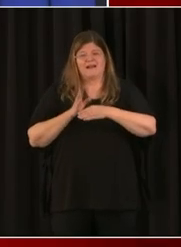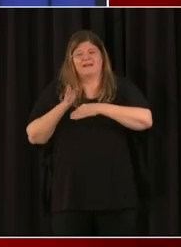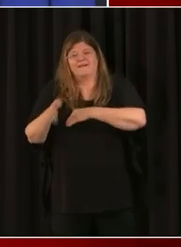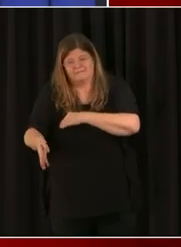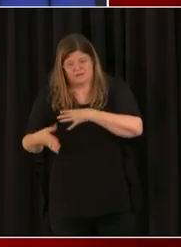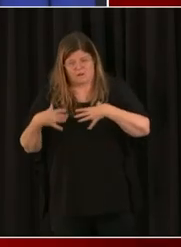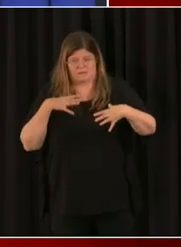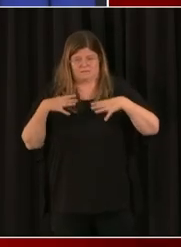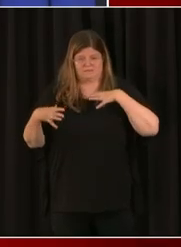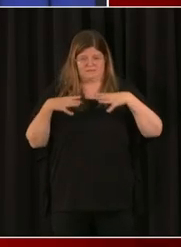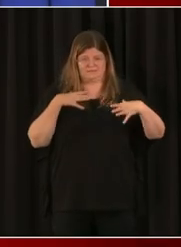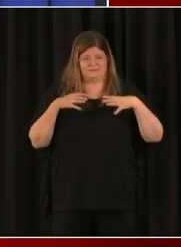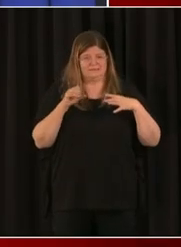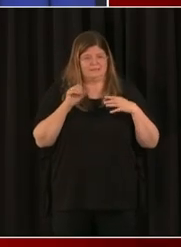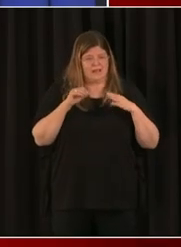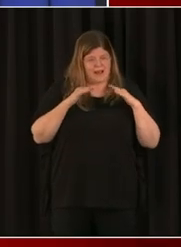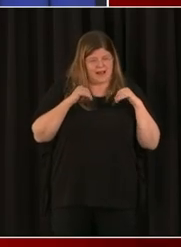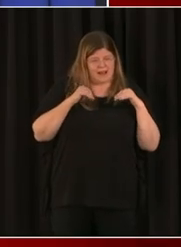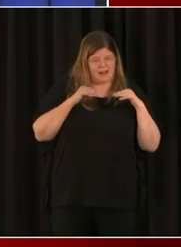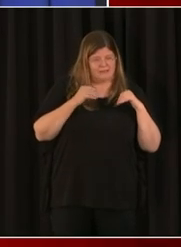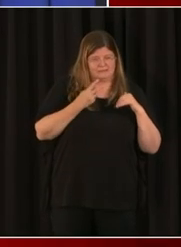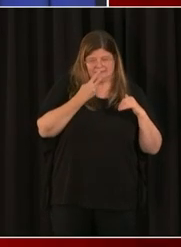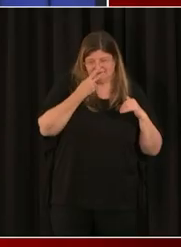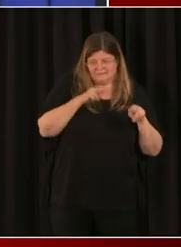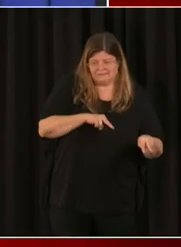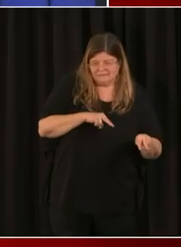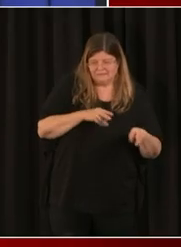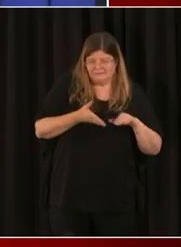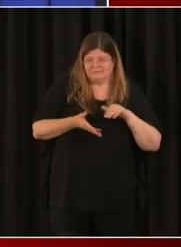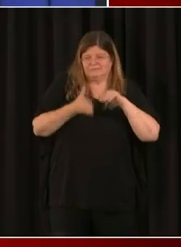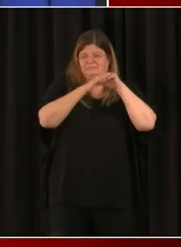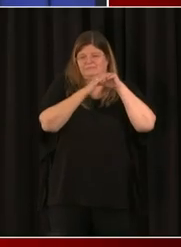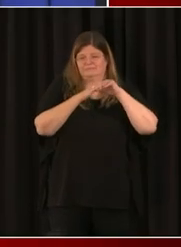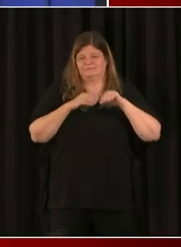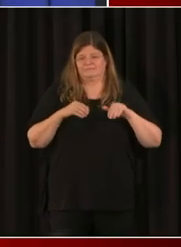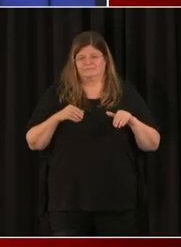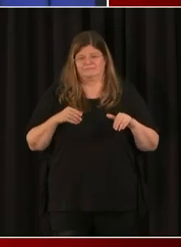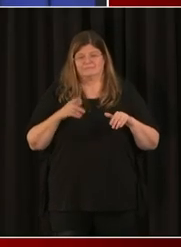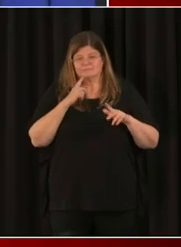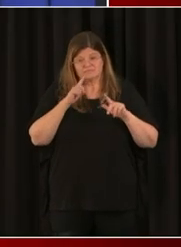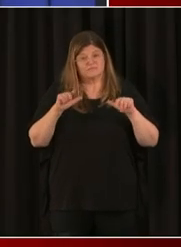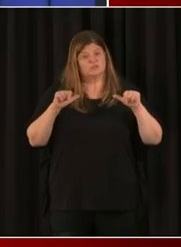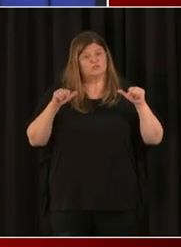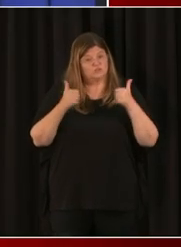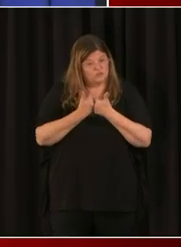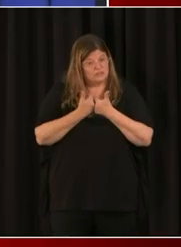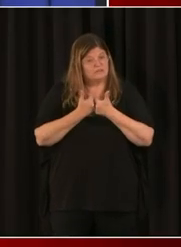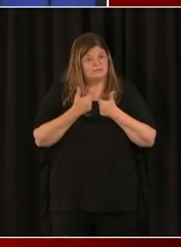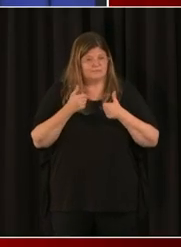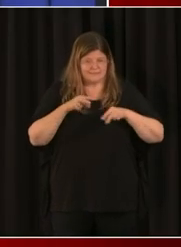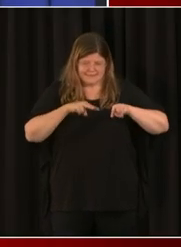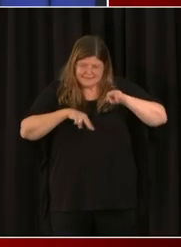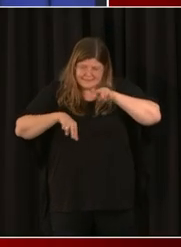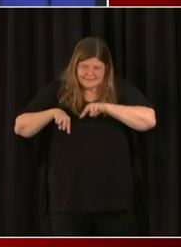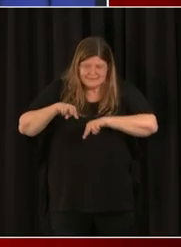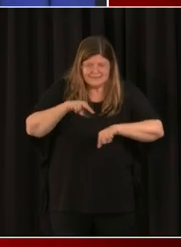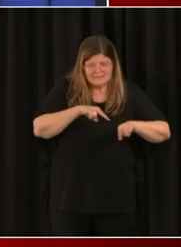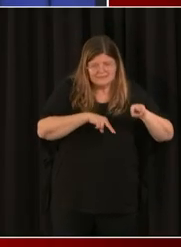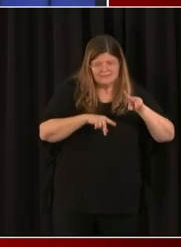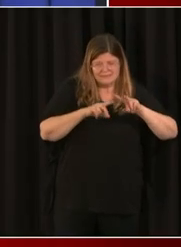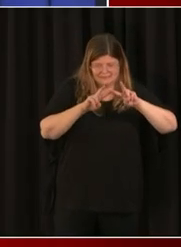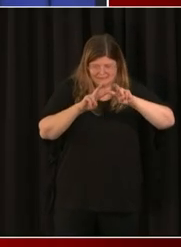holidays, we have not yet seen an increase from that. So it would be very challenging for us to be able to